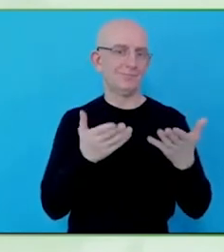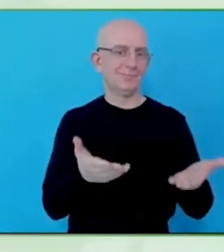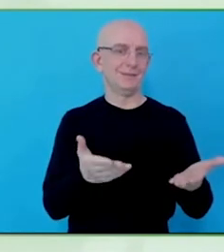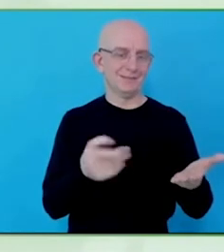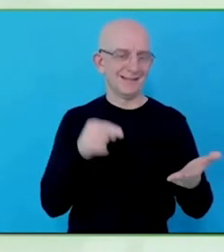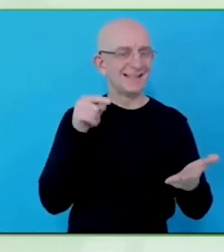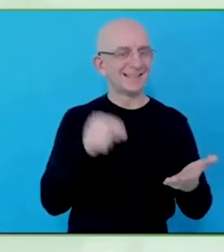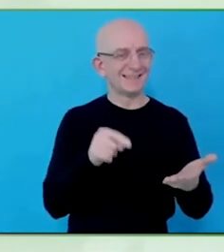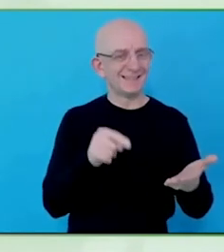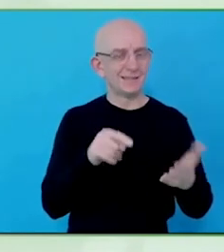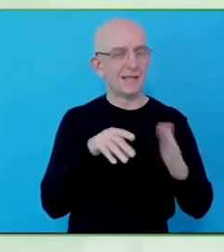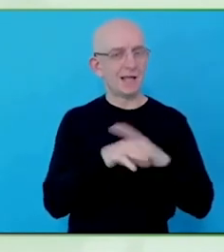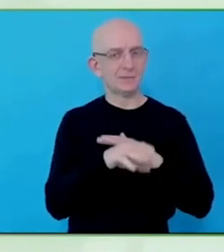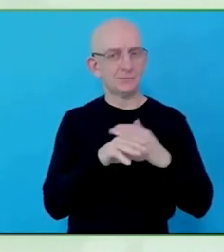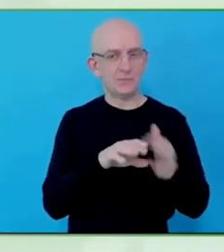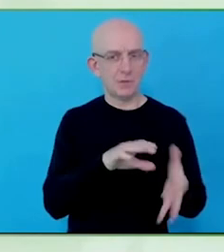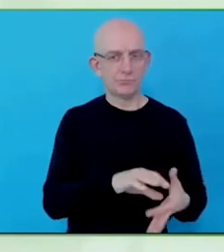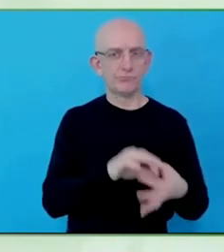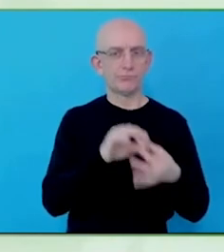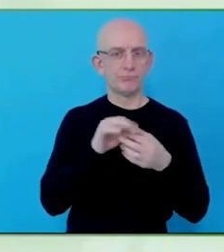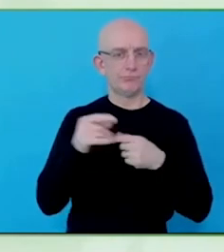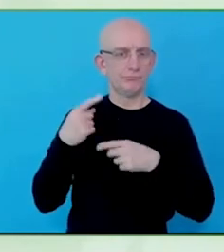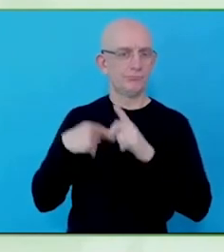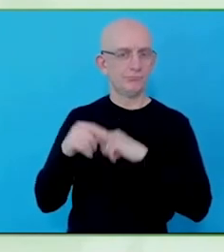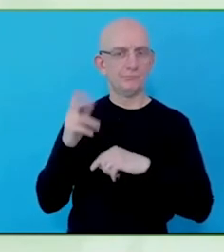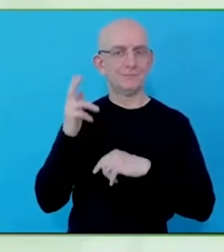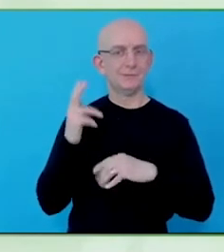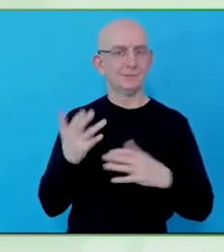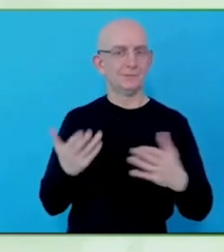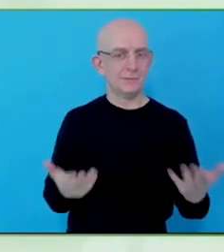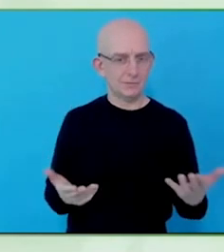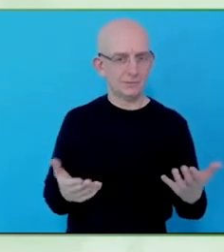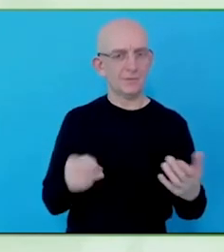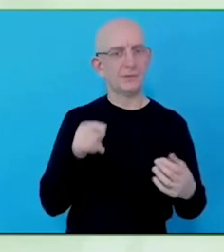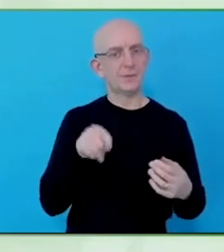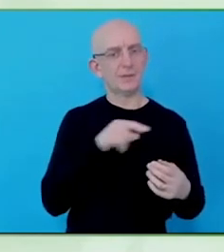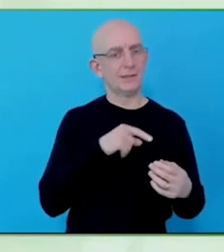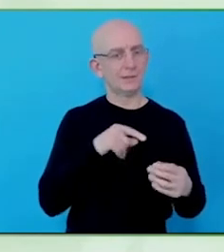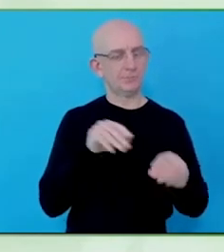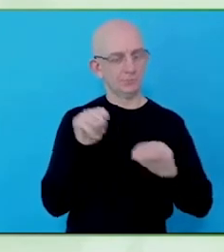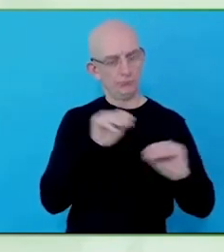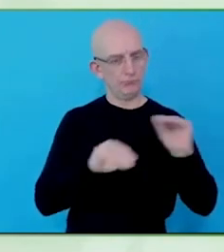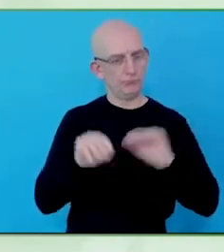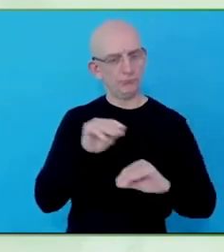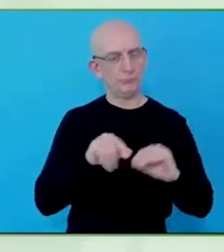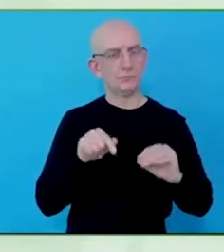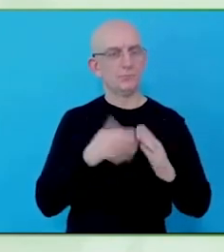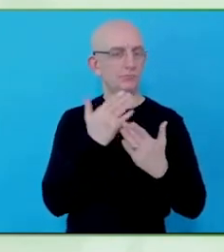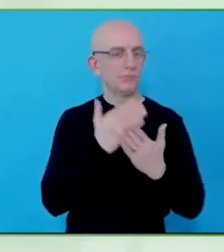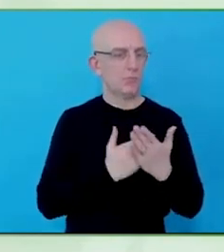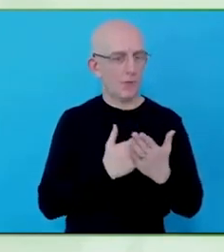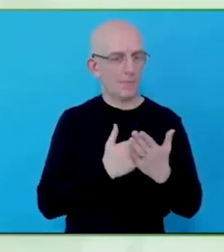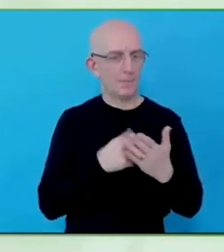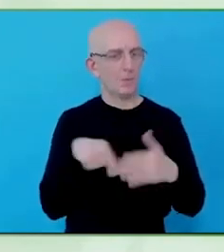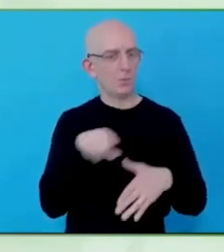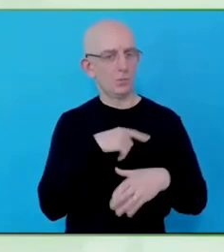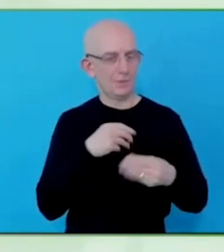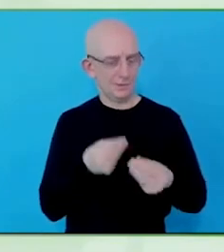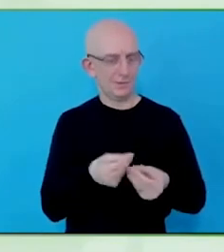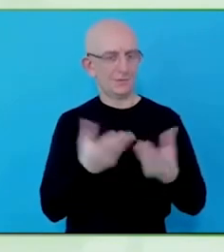must be accessible on all the different devices, phones and computer screens and wherever that might